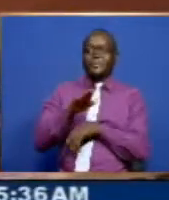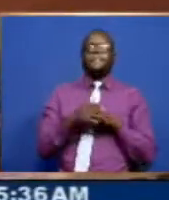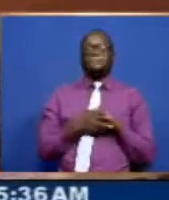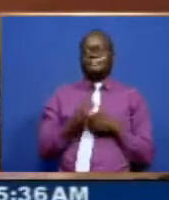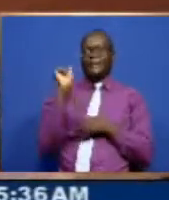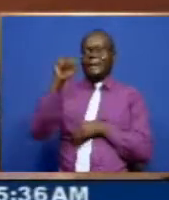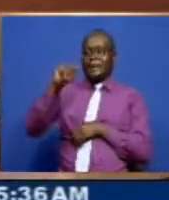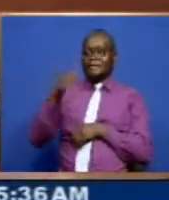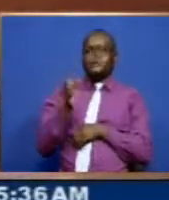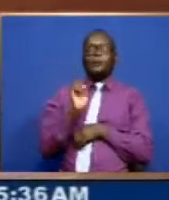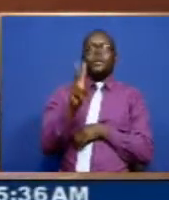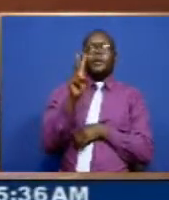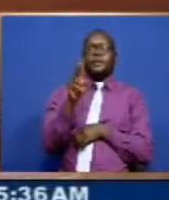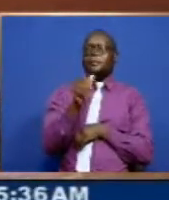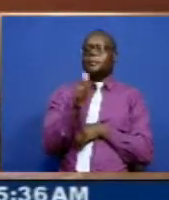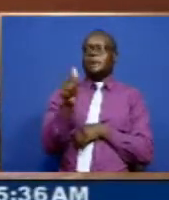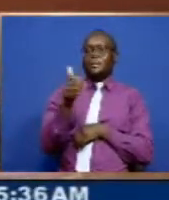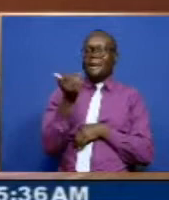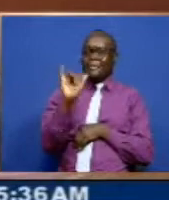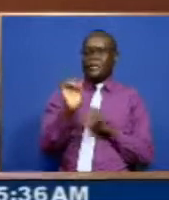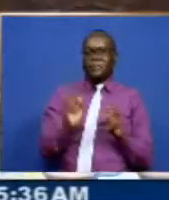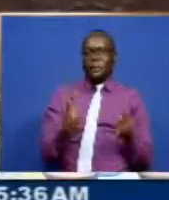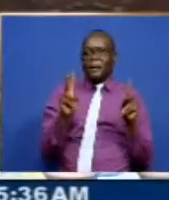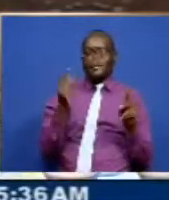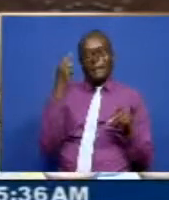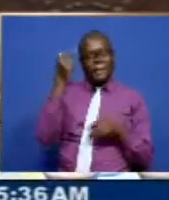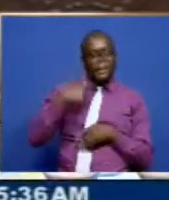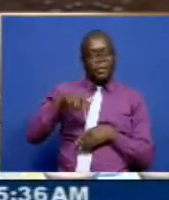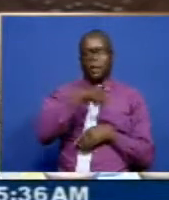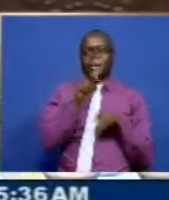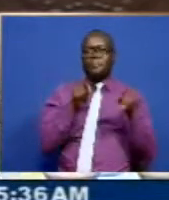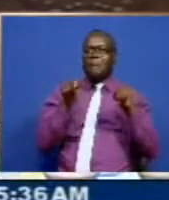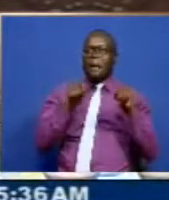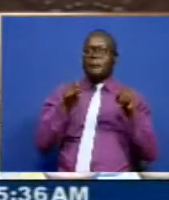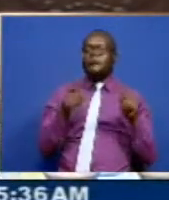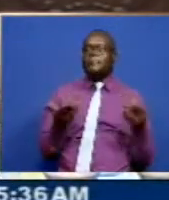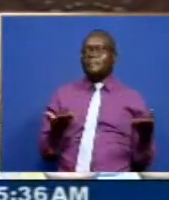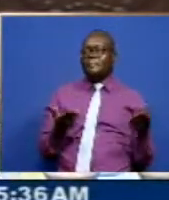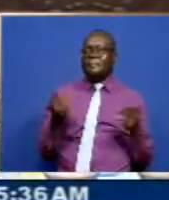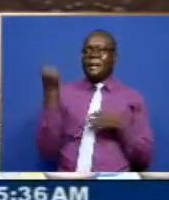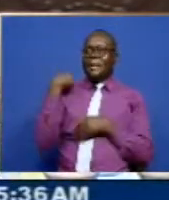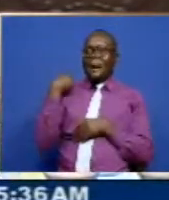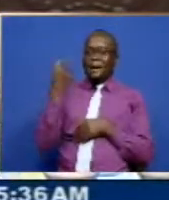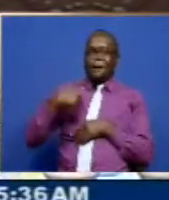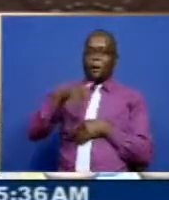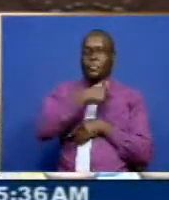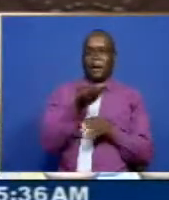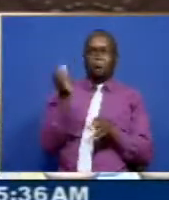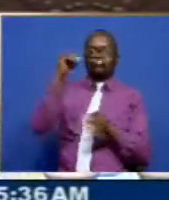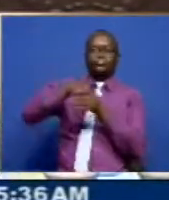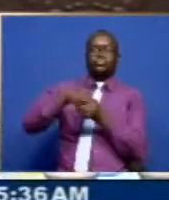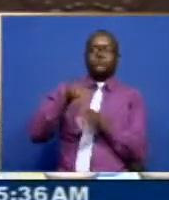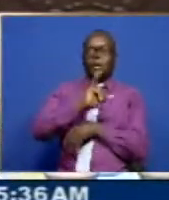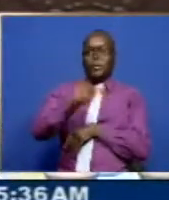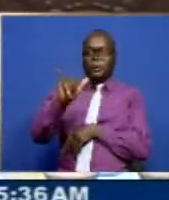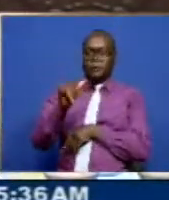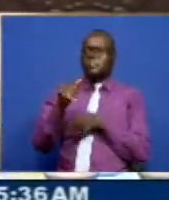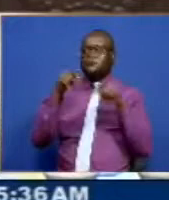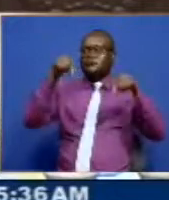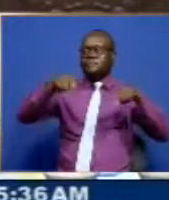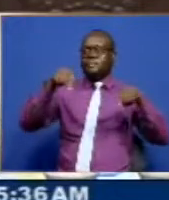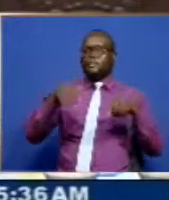Yeah. Okay, sawa. Then that's okay. I think we are trying to manage the numbers we can accommodate here. I